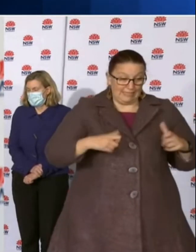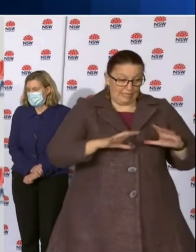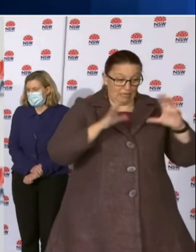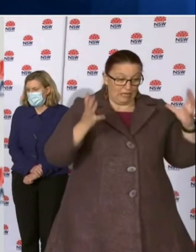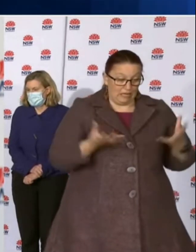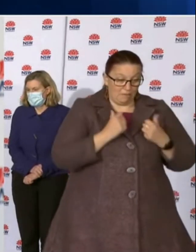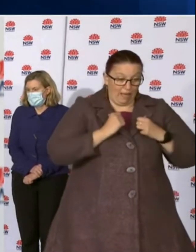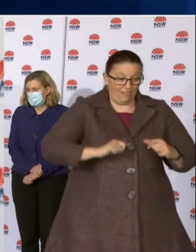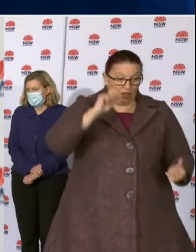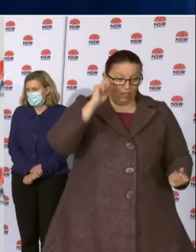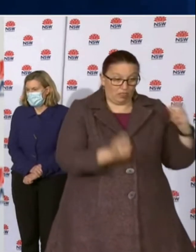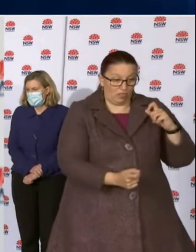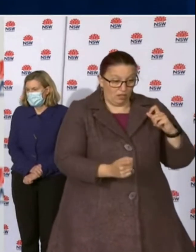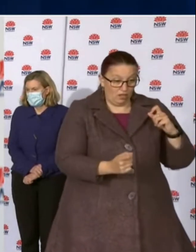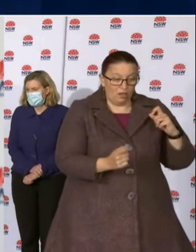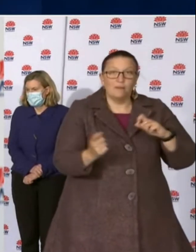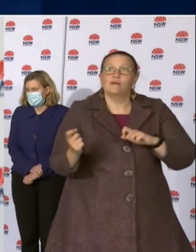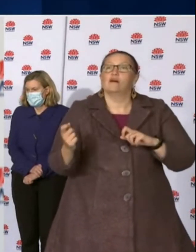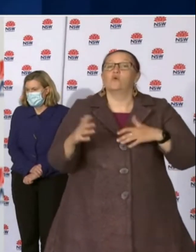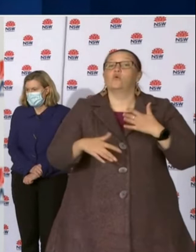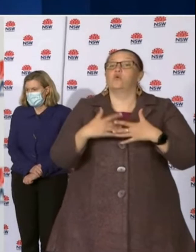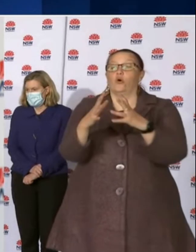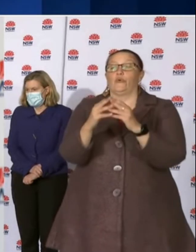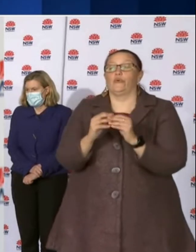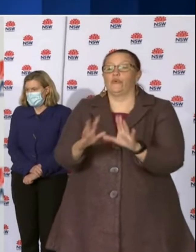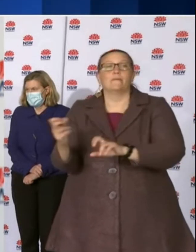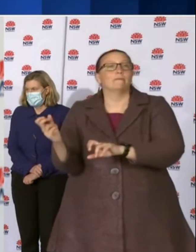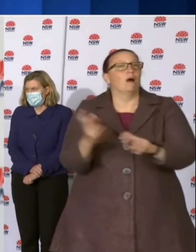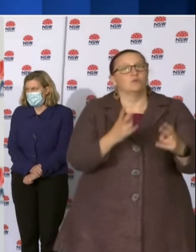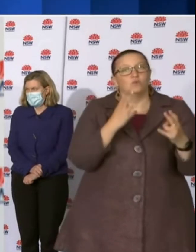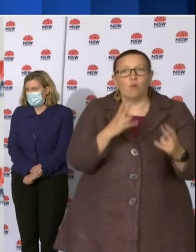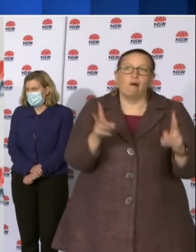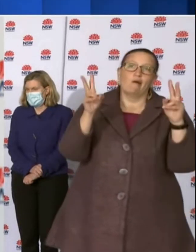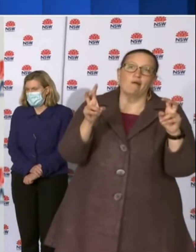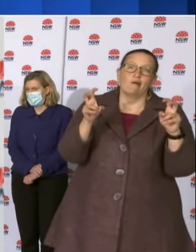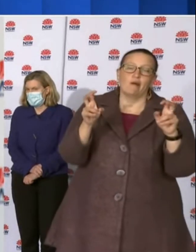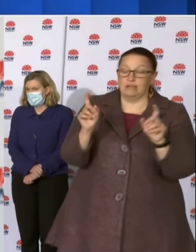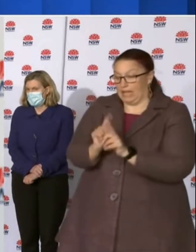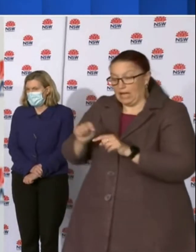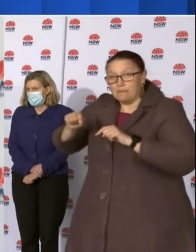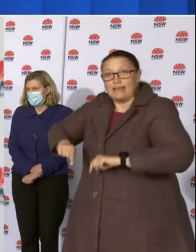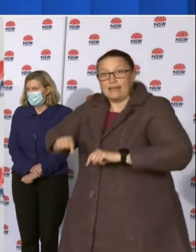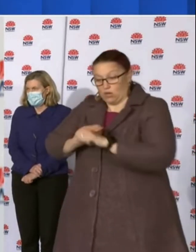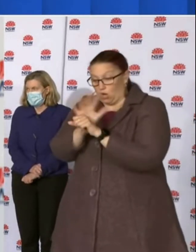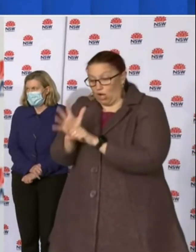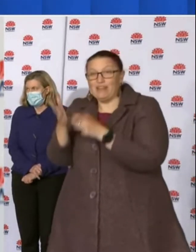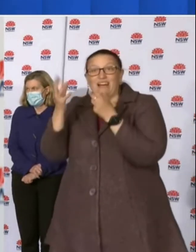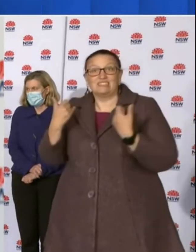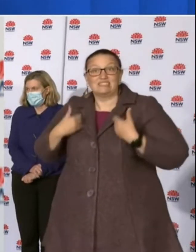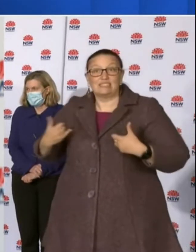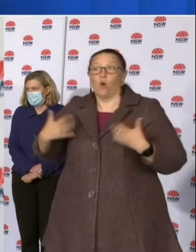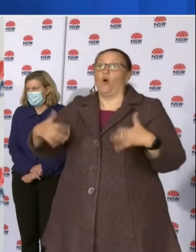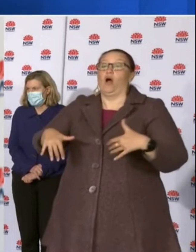rate. There is only one solution here. What we're doing at the moment is trying to manage it, but we won't get the